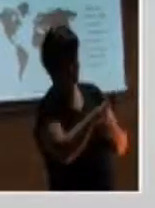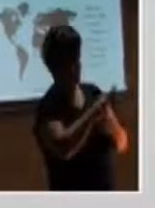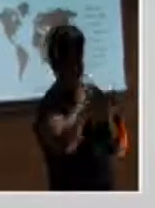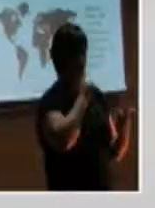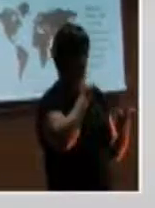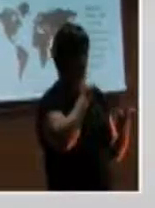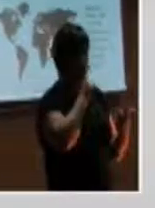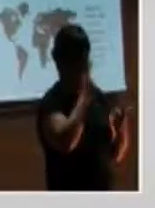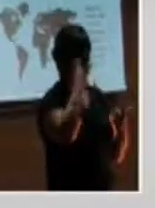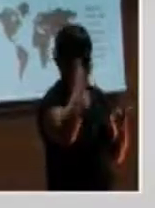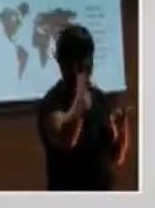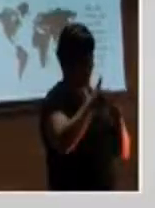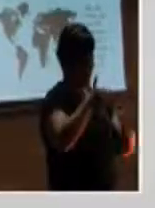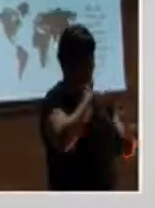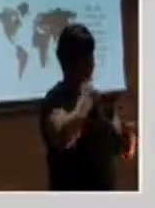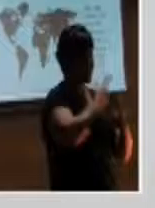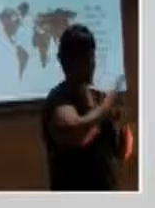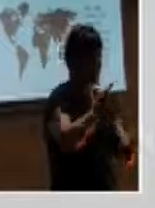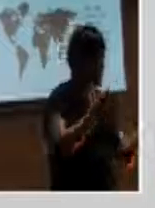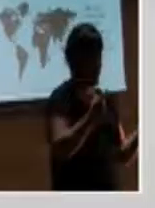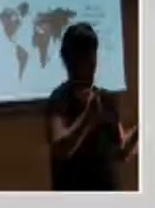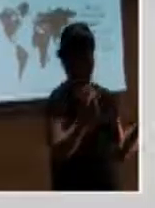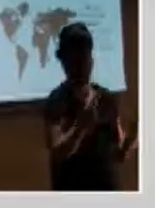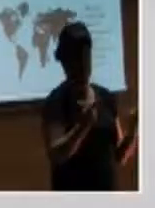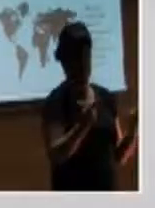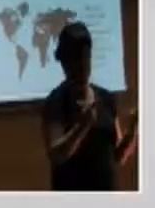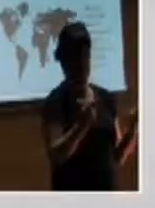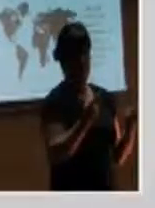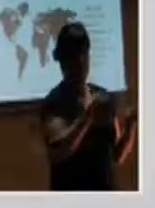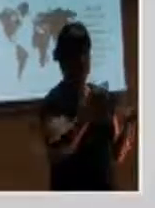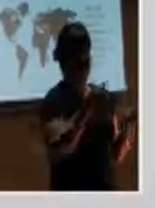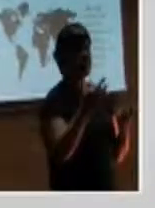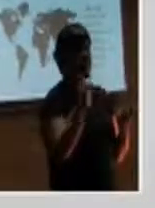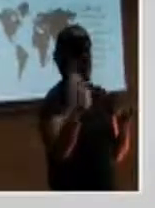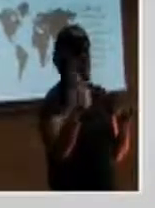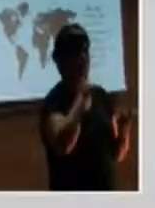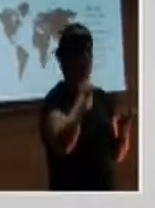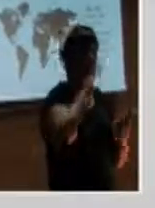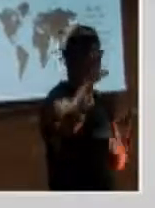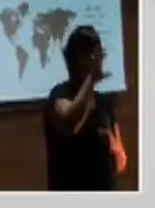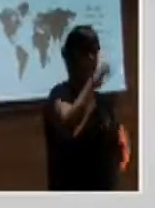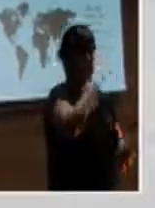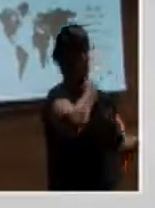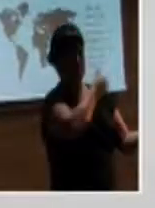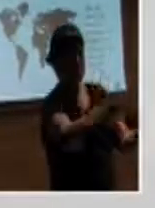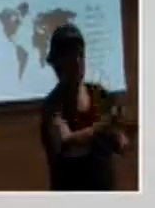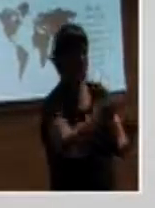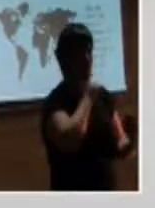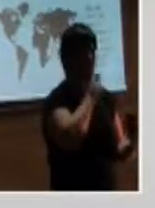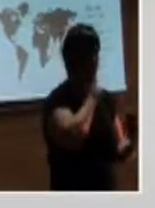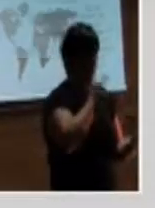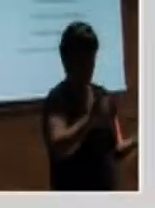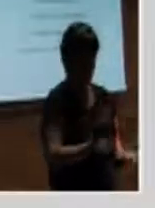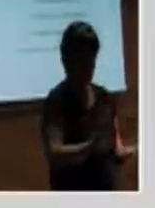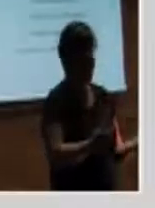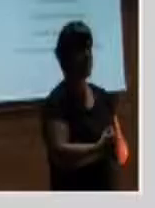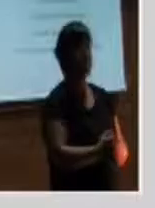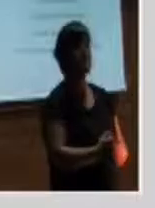why, while our base is in Stockholm, we're present all around the world.